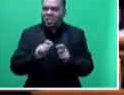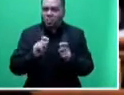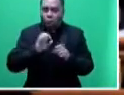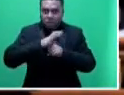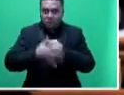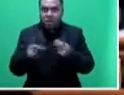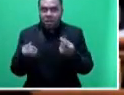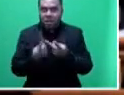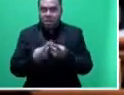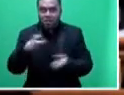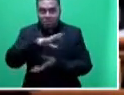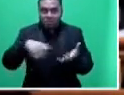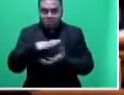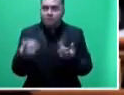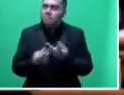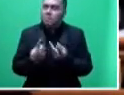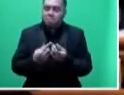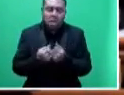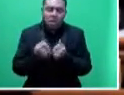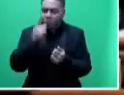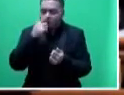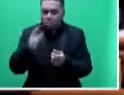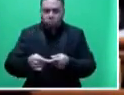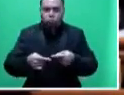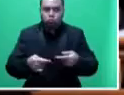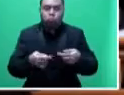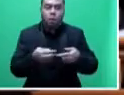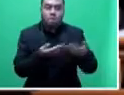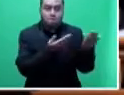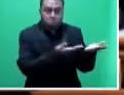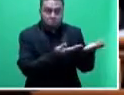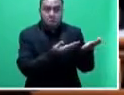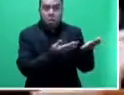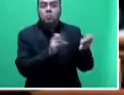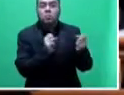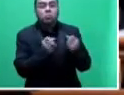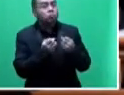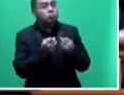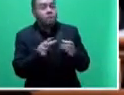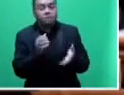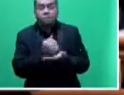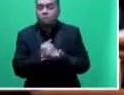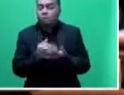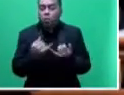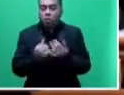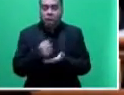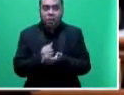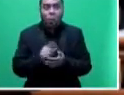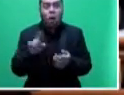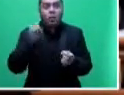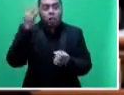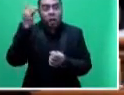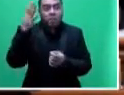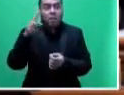side were making things worse. Some members of the opposition are very active on Facebook spreading fear. One SODELPA member who